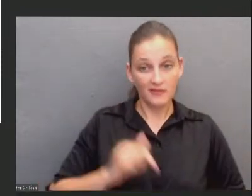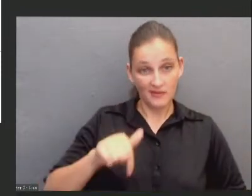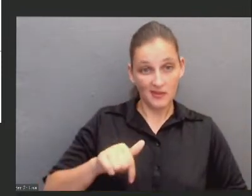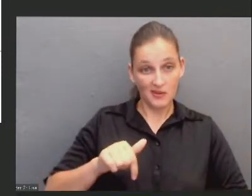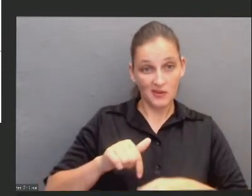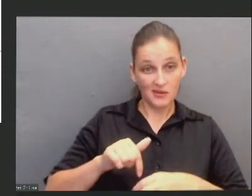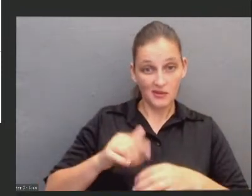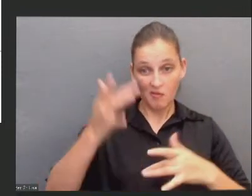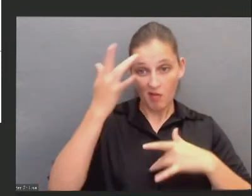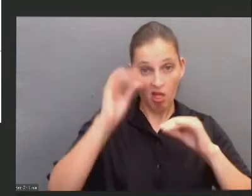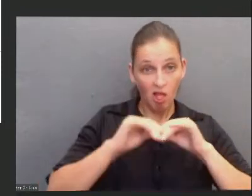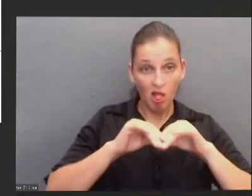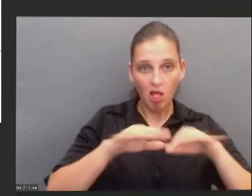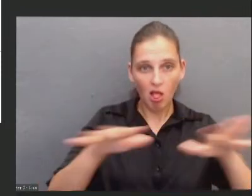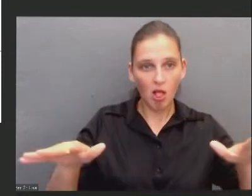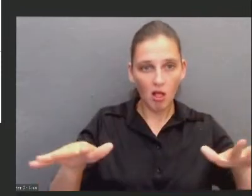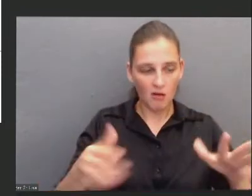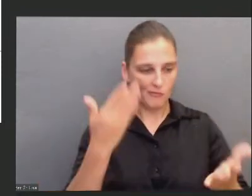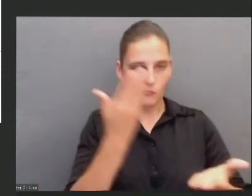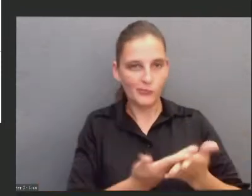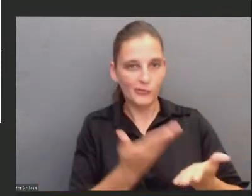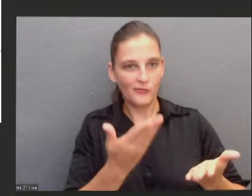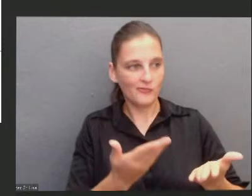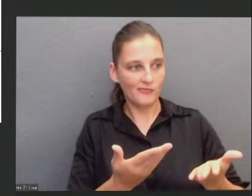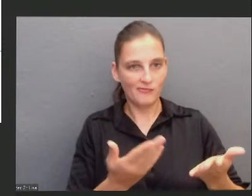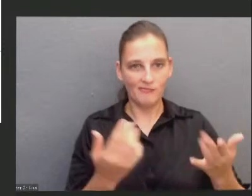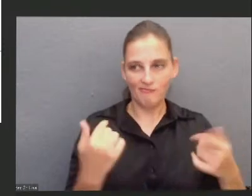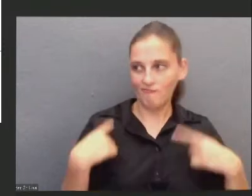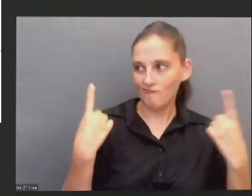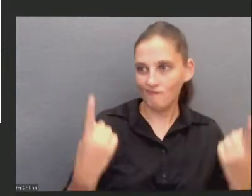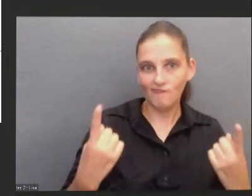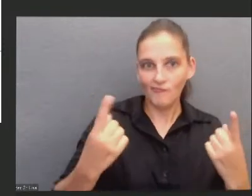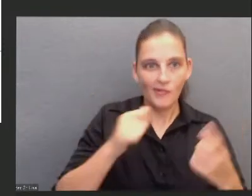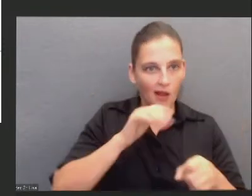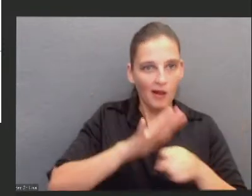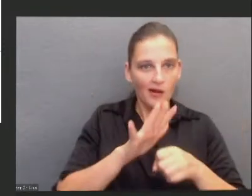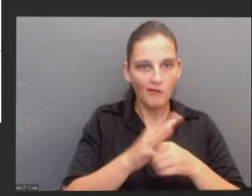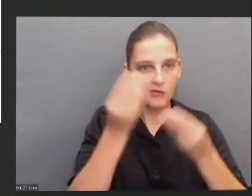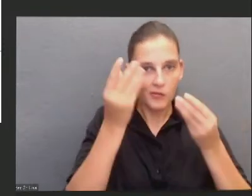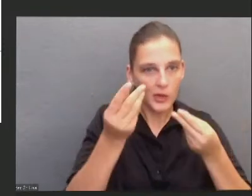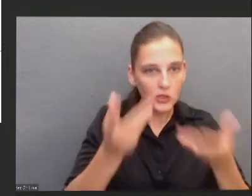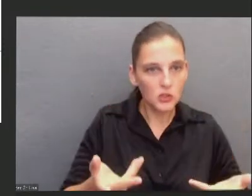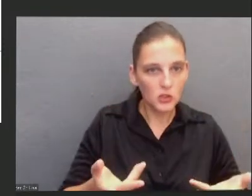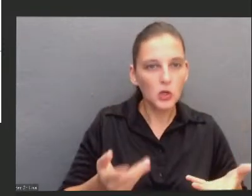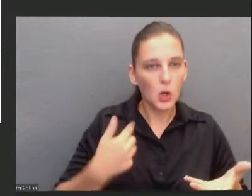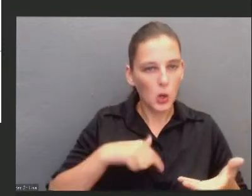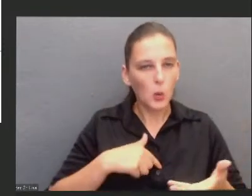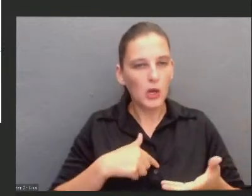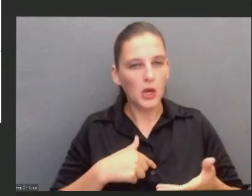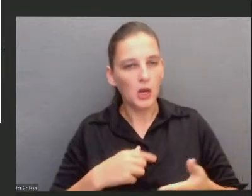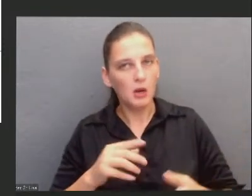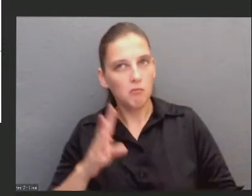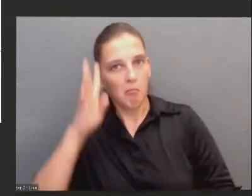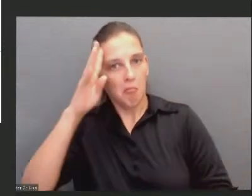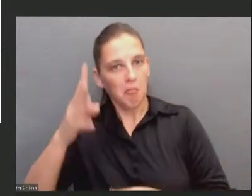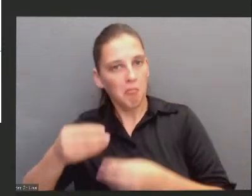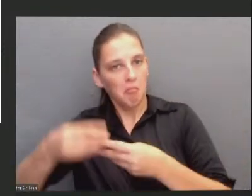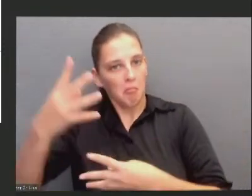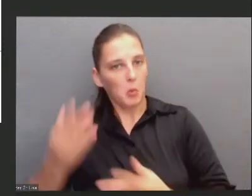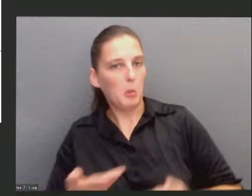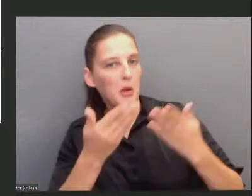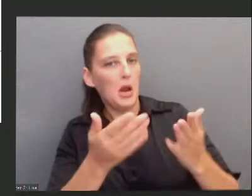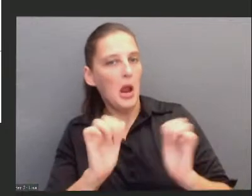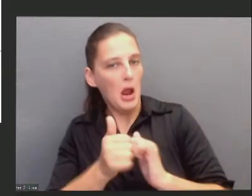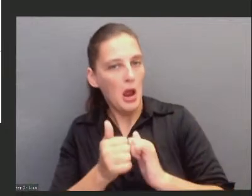we need to be able to do that now. And we have specific recommendations of how to develop that data and use it in